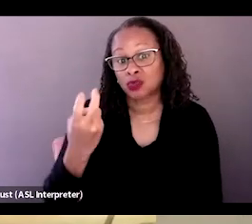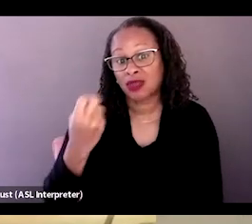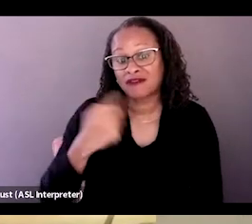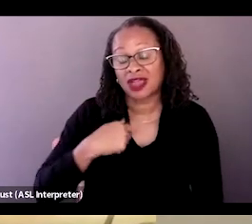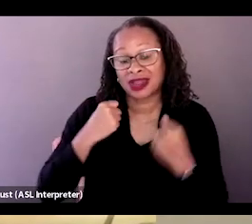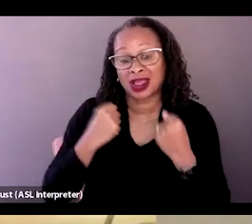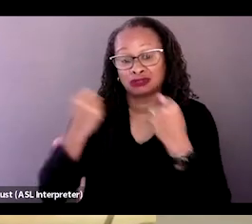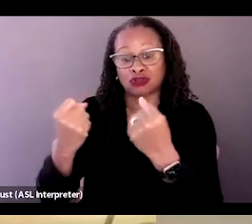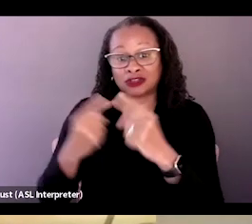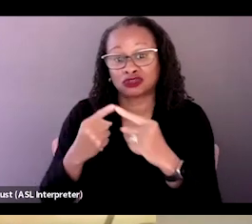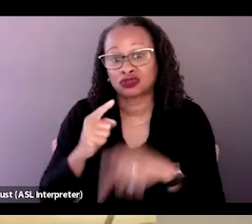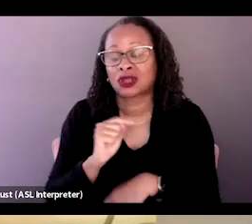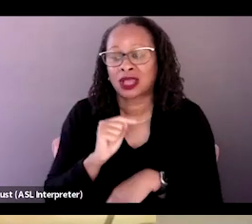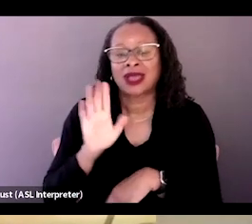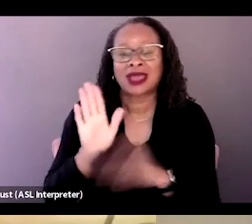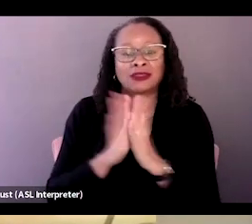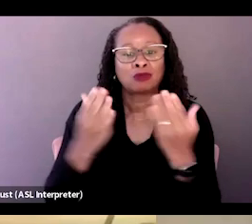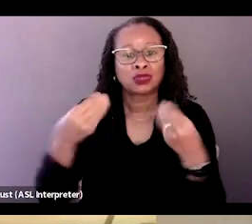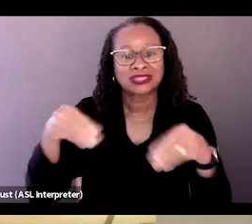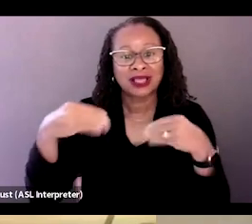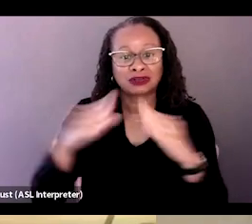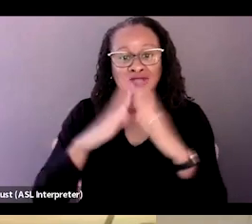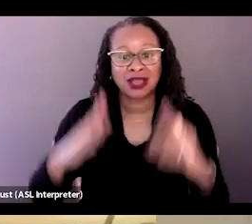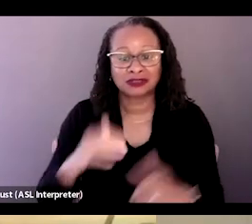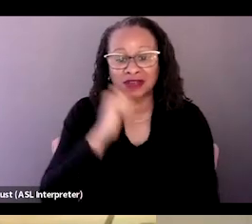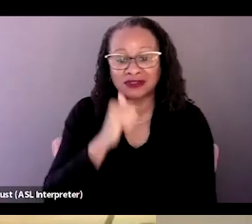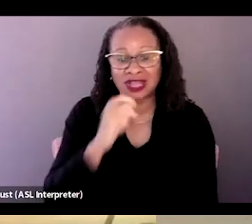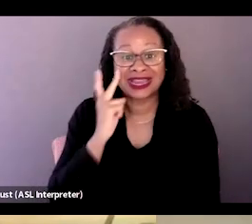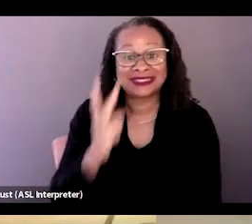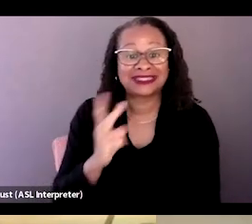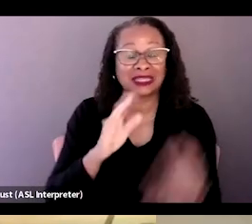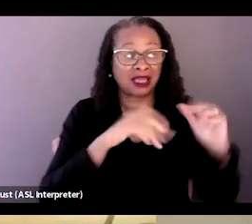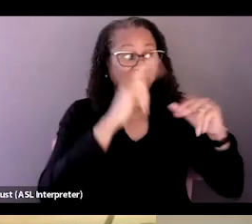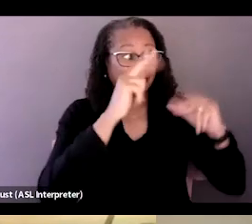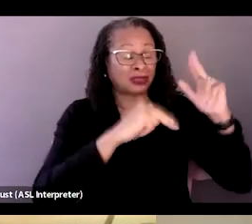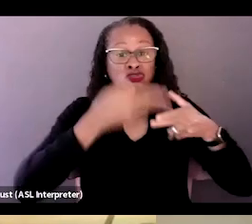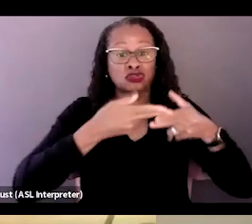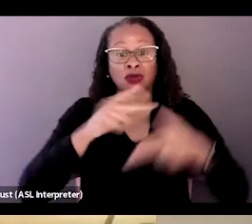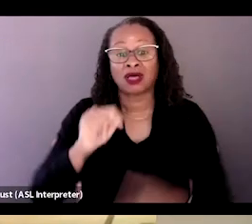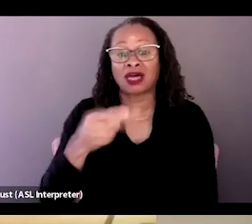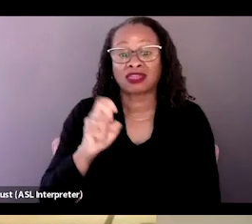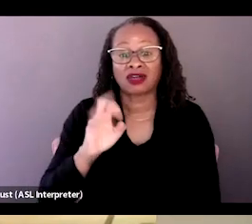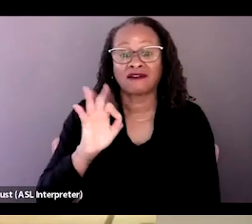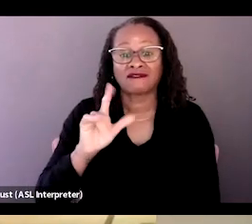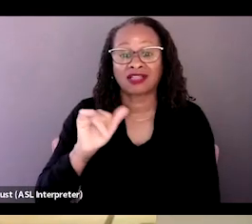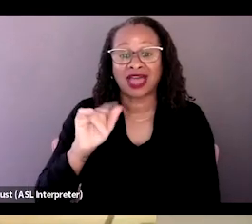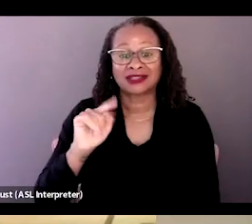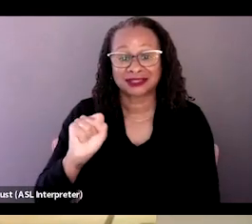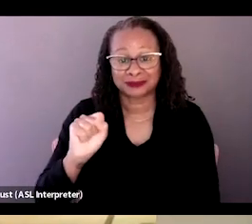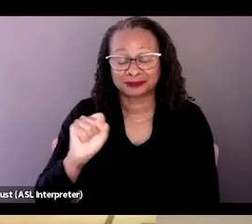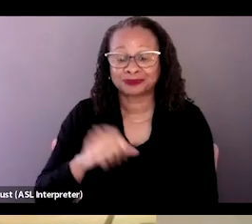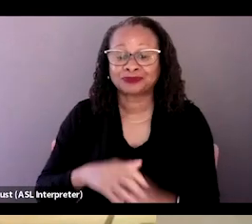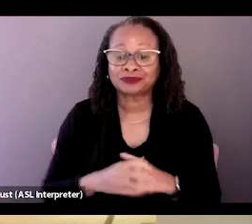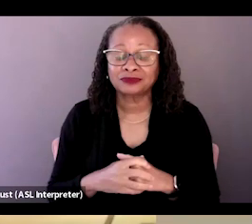the bookseller's house every day, and I would see the flats. And it was just, I would say, something that